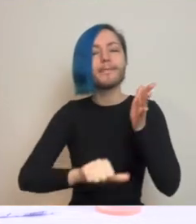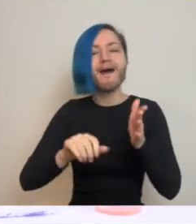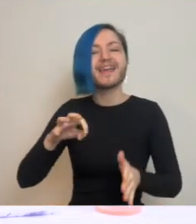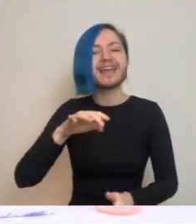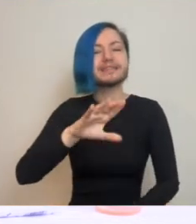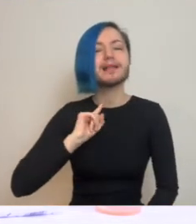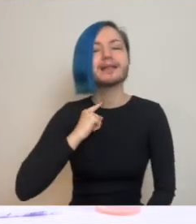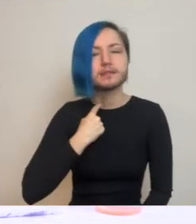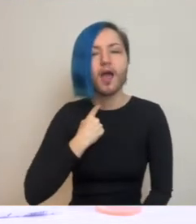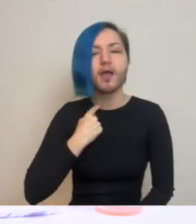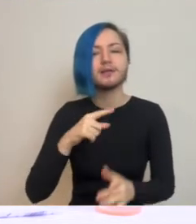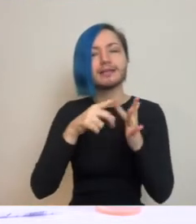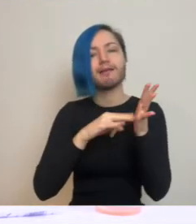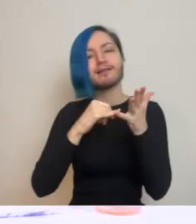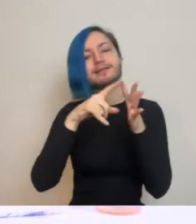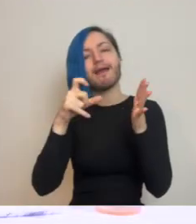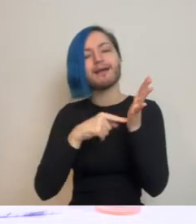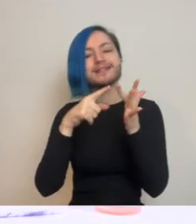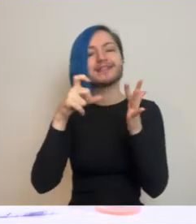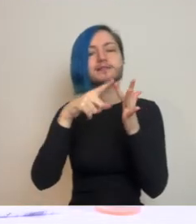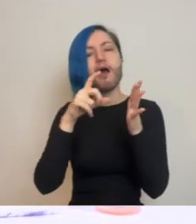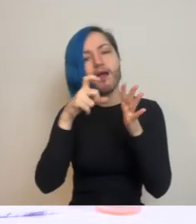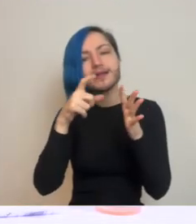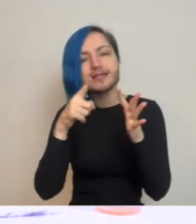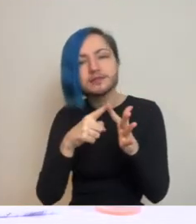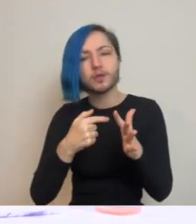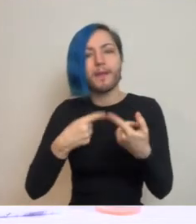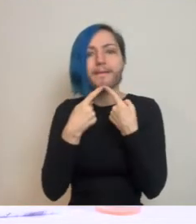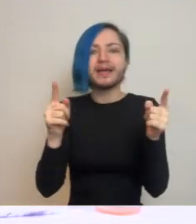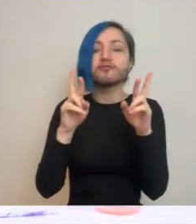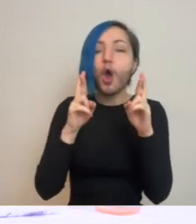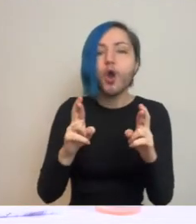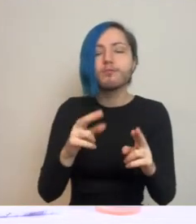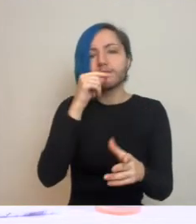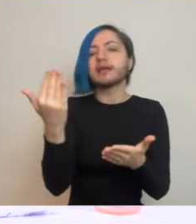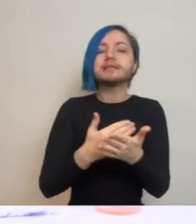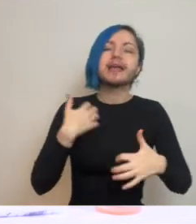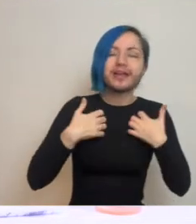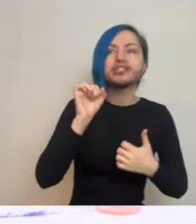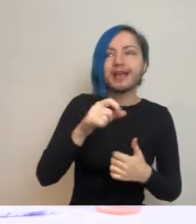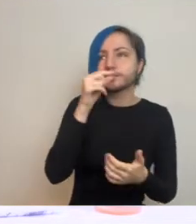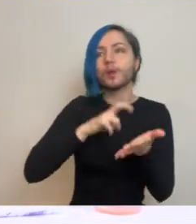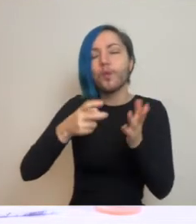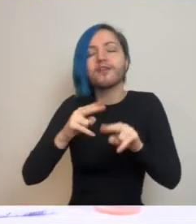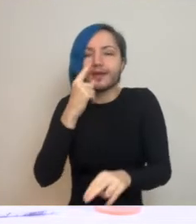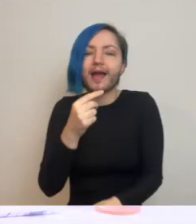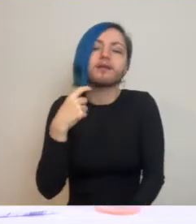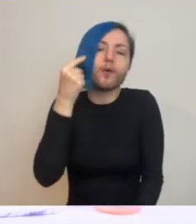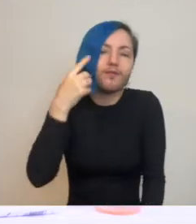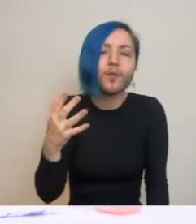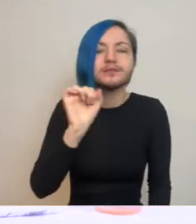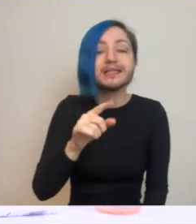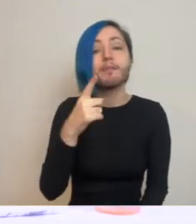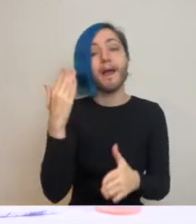my message of hope. I think that the thing that we can do, we can save energy, we can walk if we can, of course, but